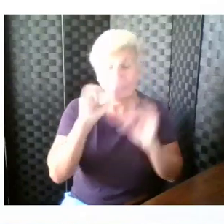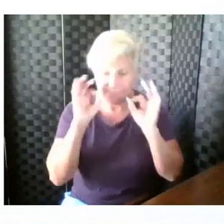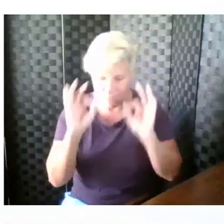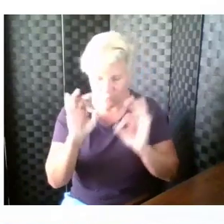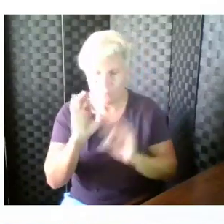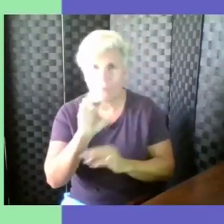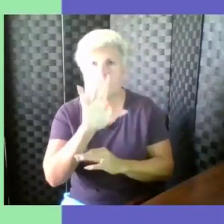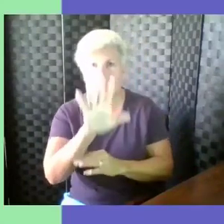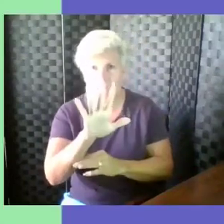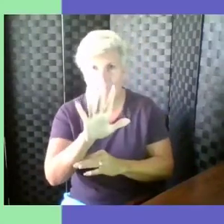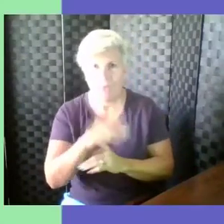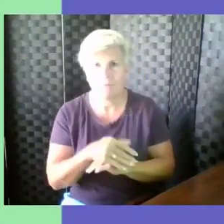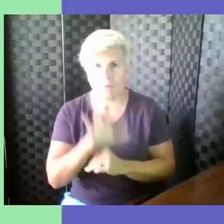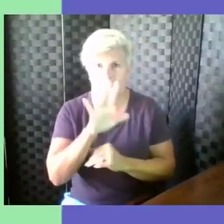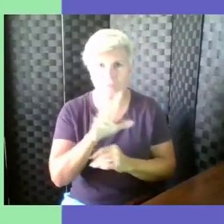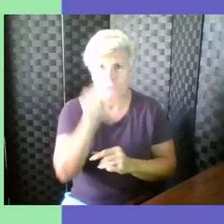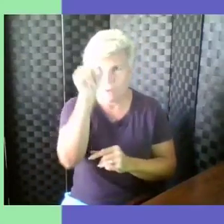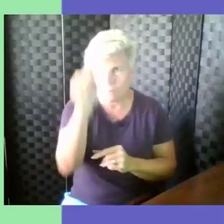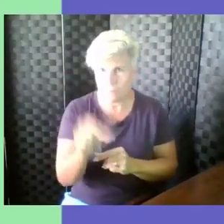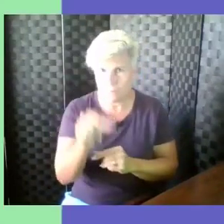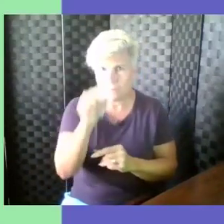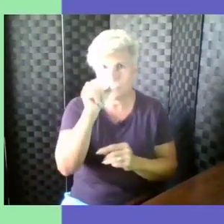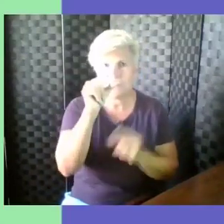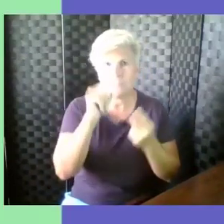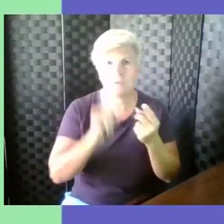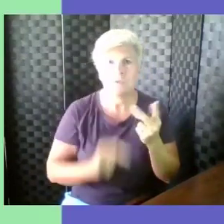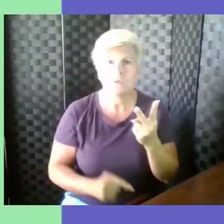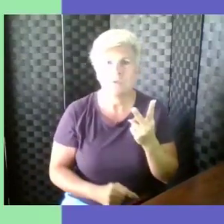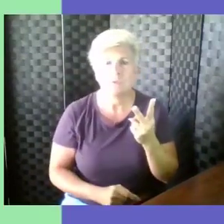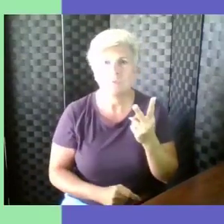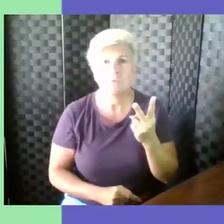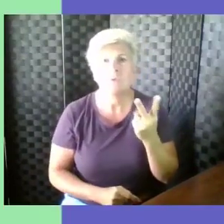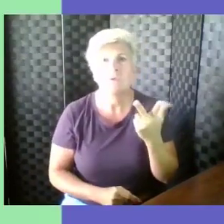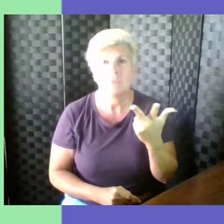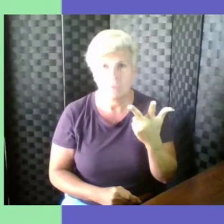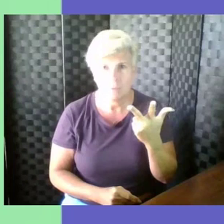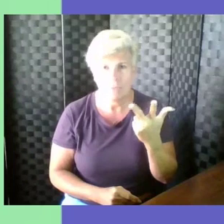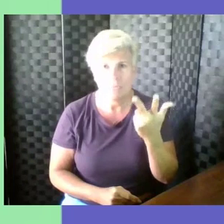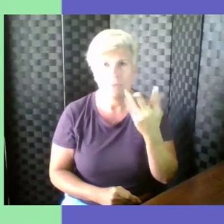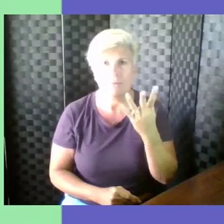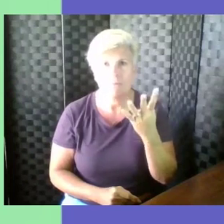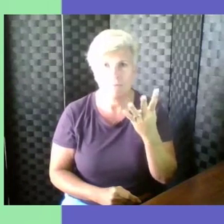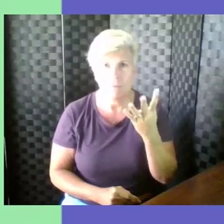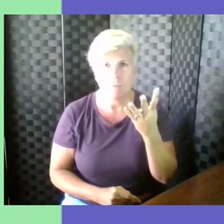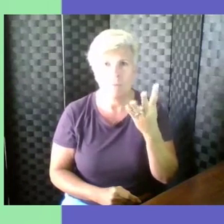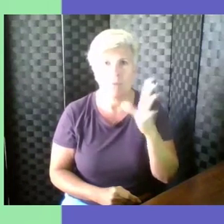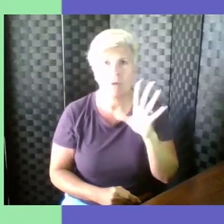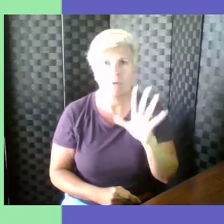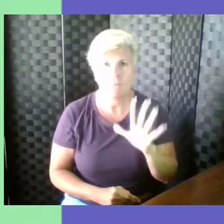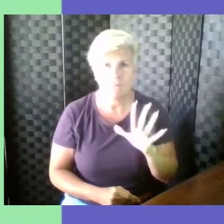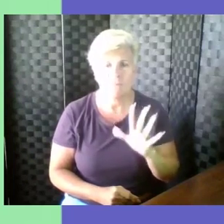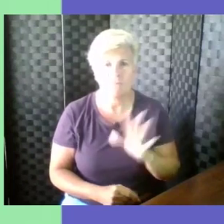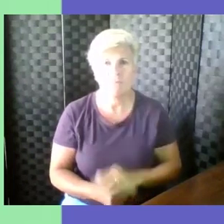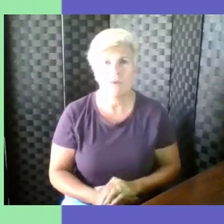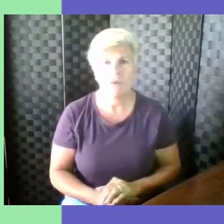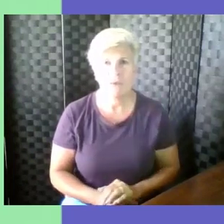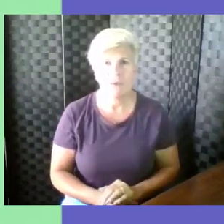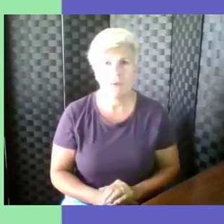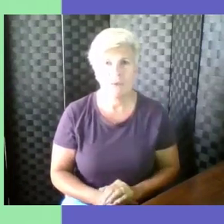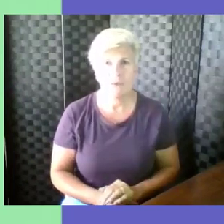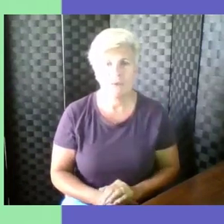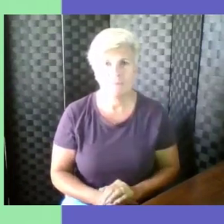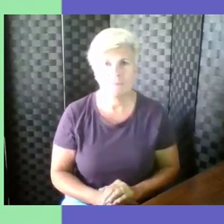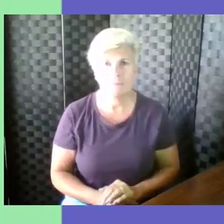to draw 5 of them. So there's 1, 2, 3, 4,